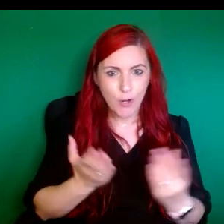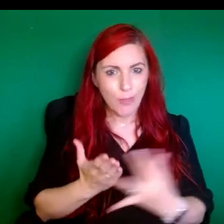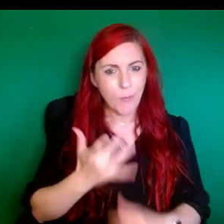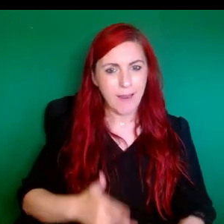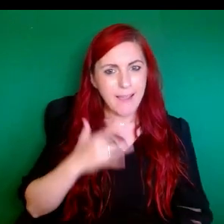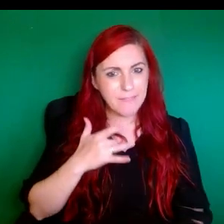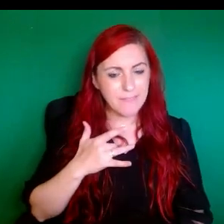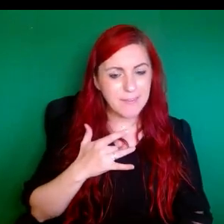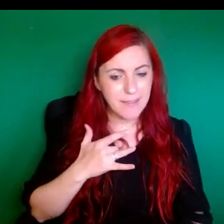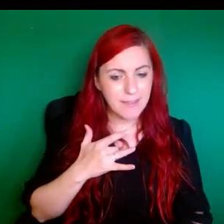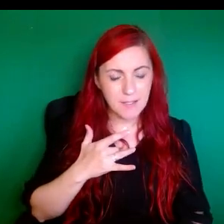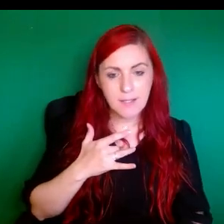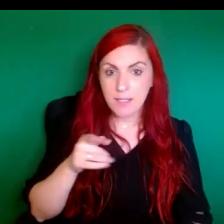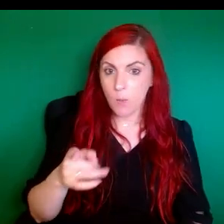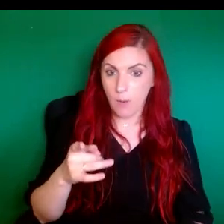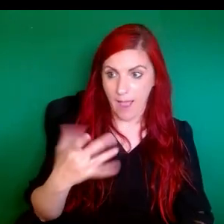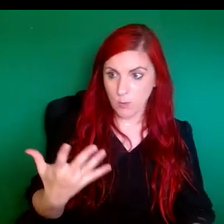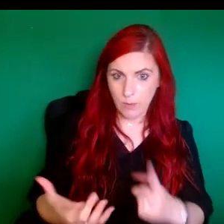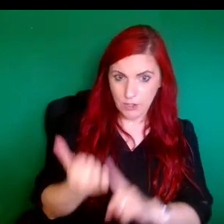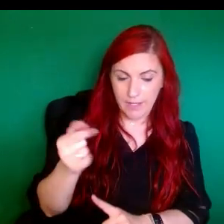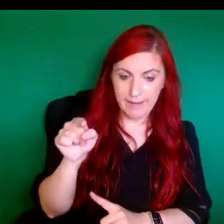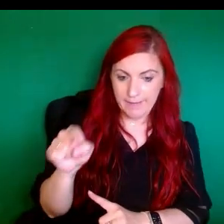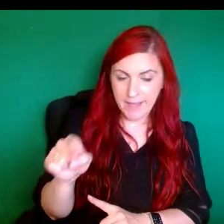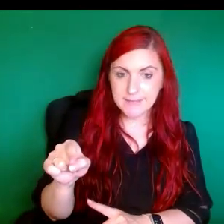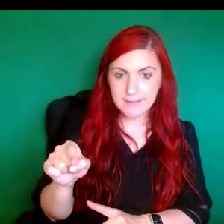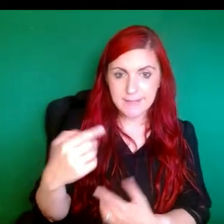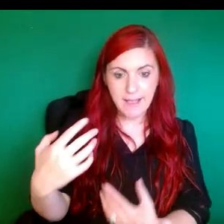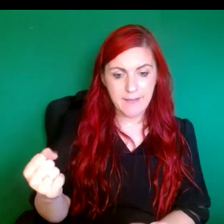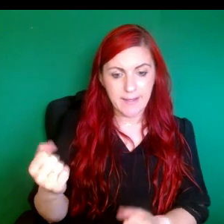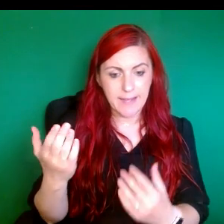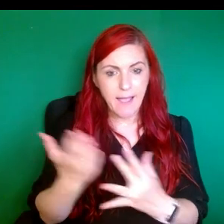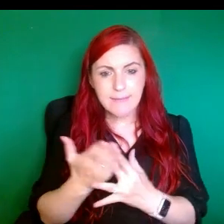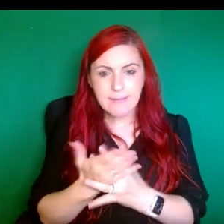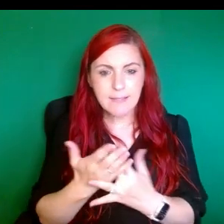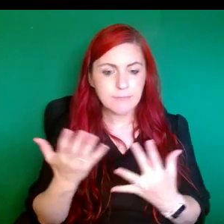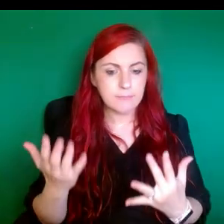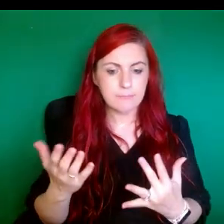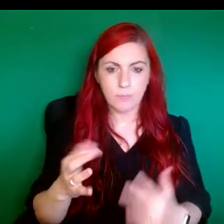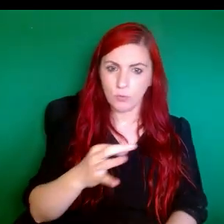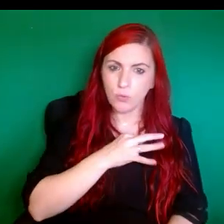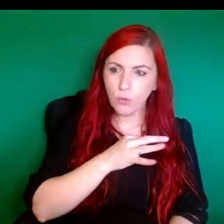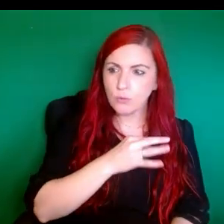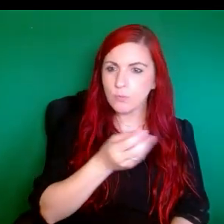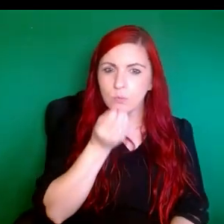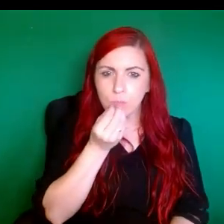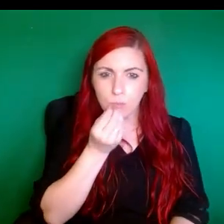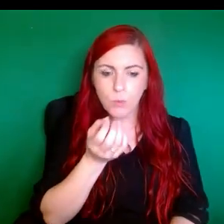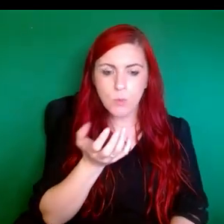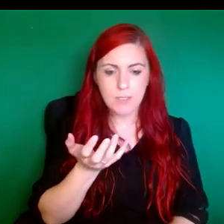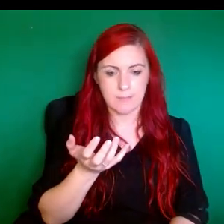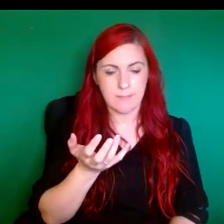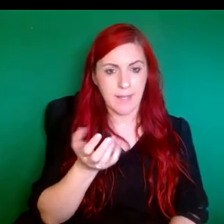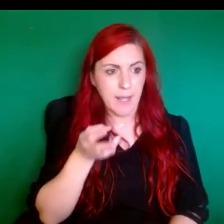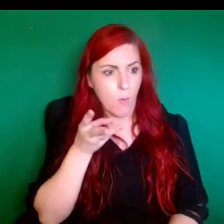that is having access to good, nutritious food in a format that we can actually consume it